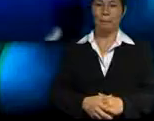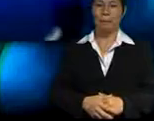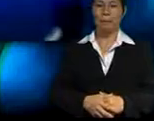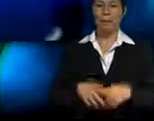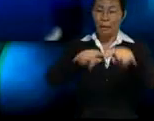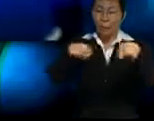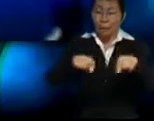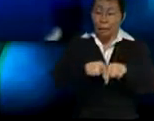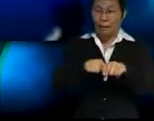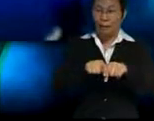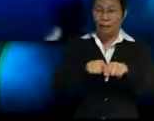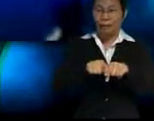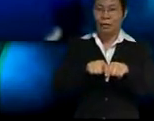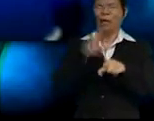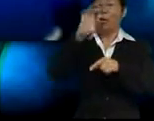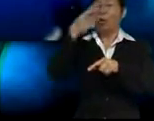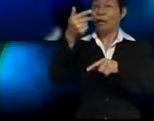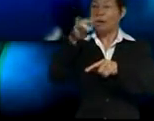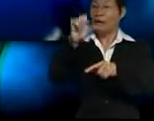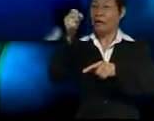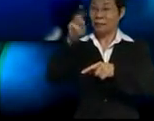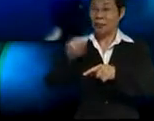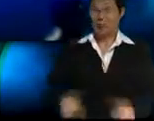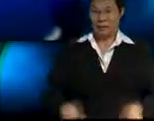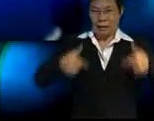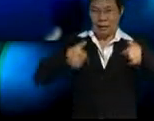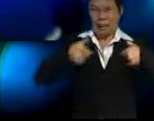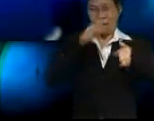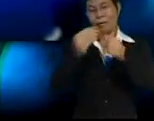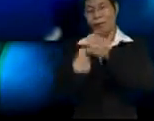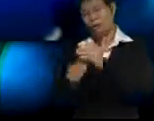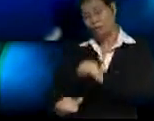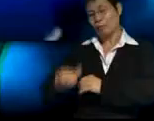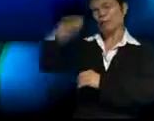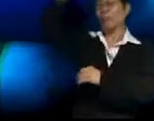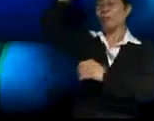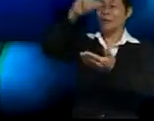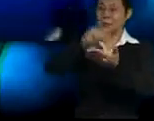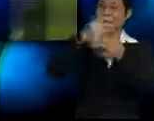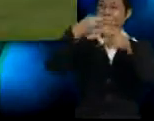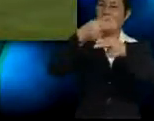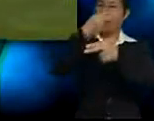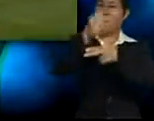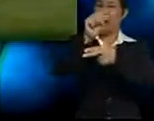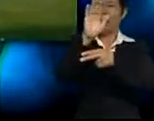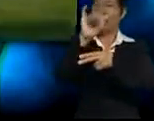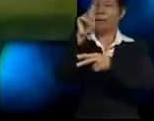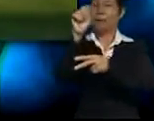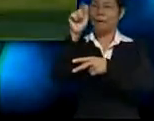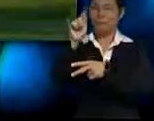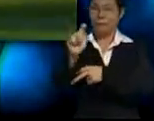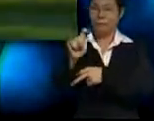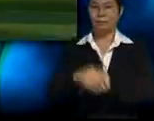The place where organisms normally live and grow is called habitat.